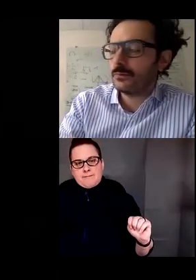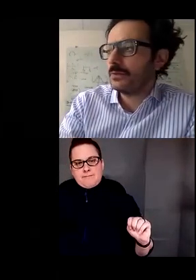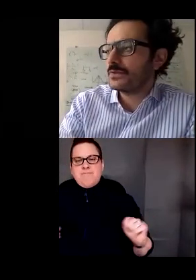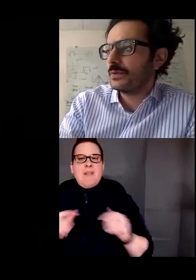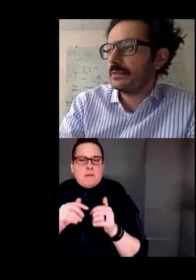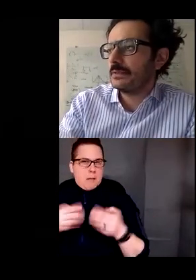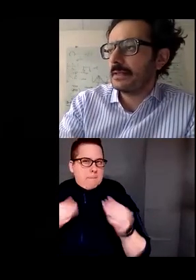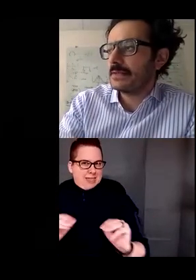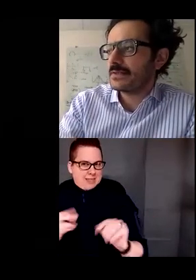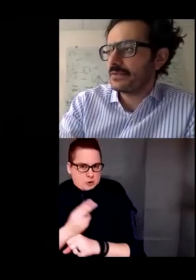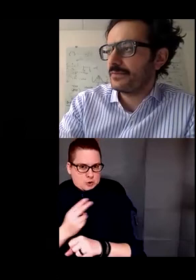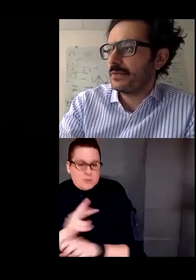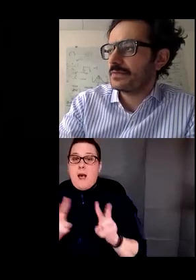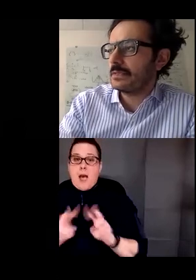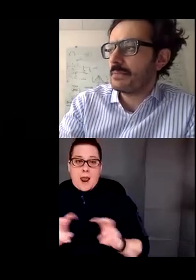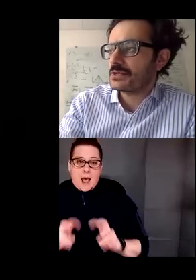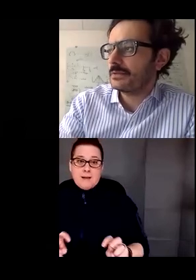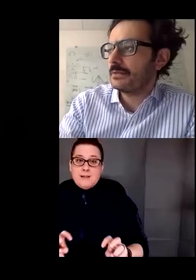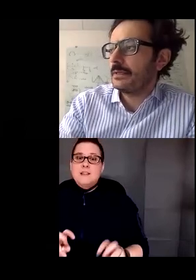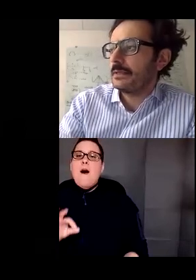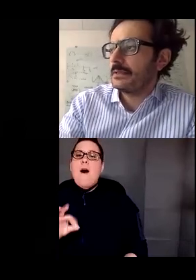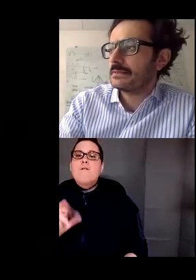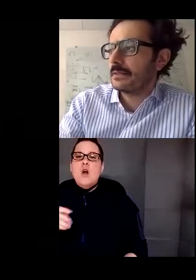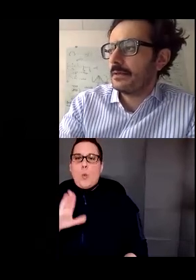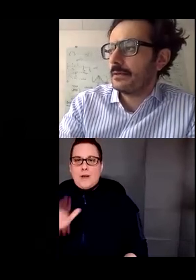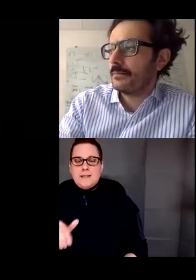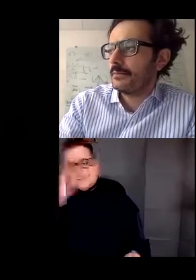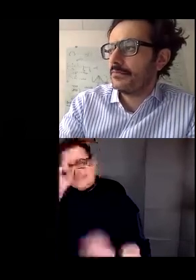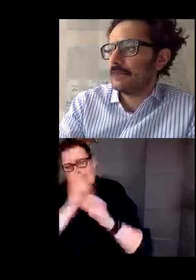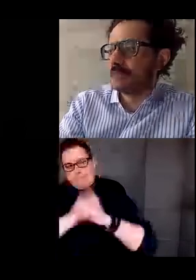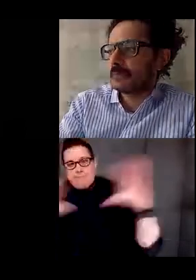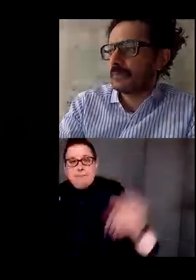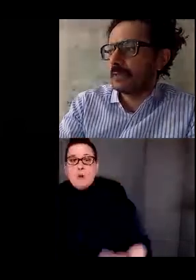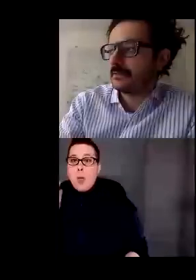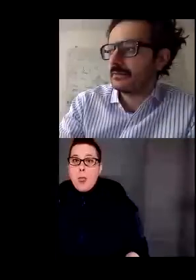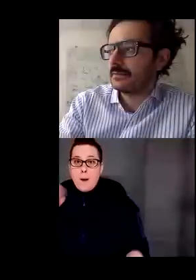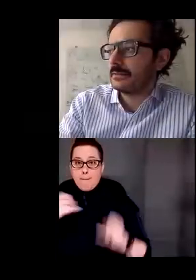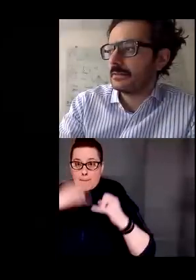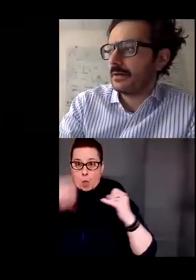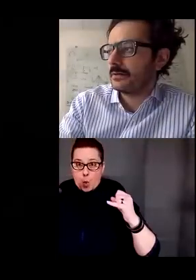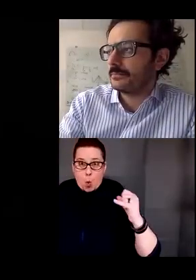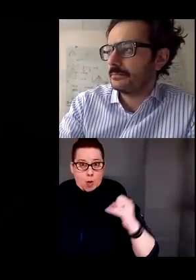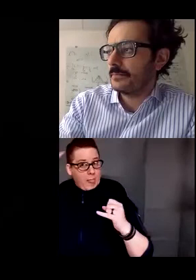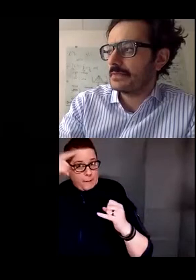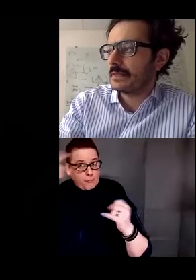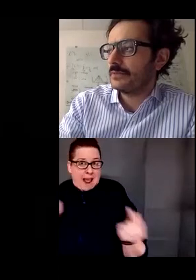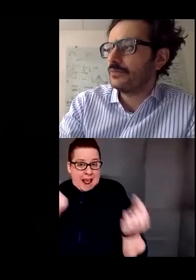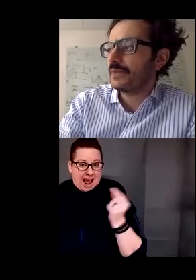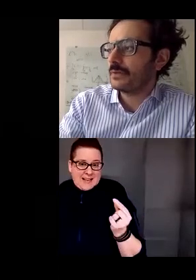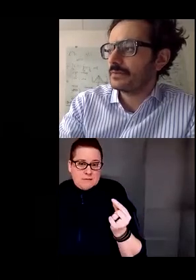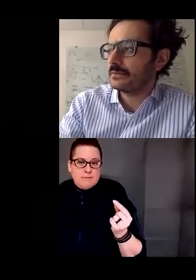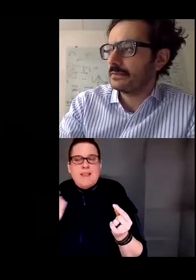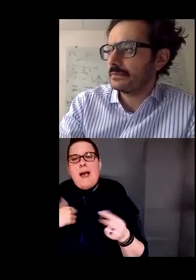technique that we used. We did analysis of frequency. Imagine this blue trace is the brain activity. There are basically